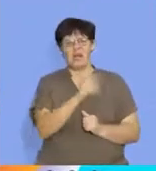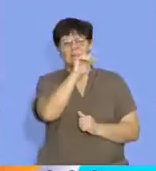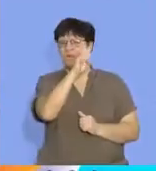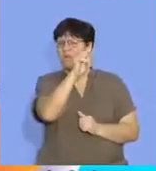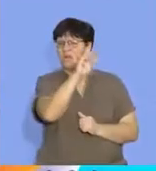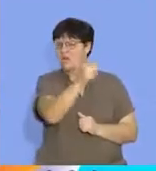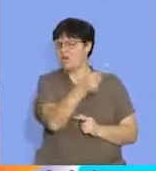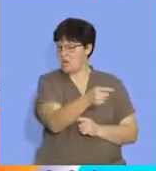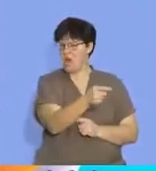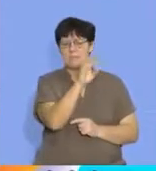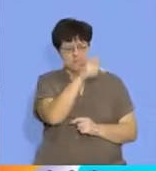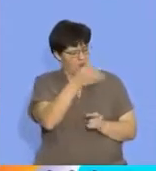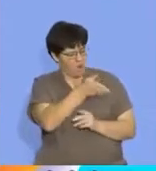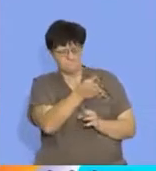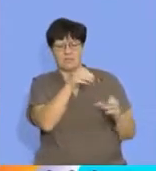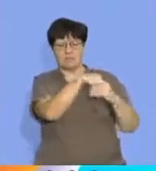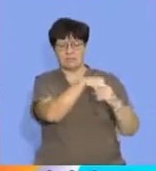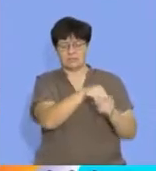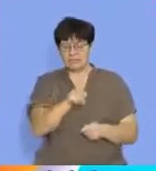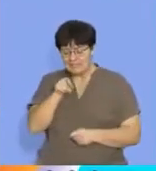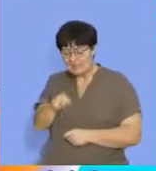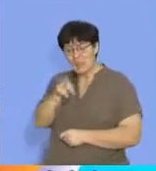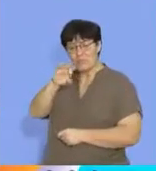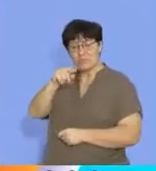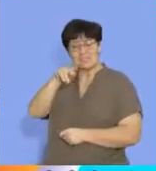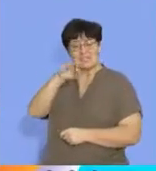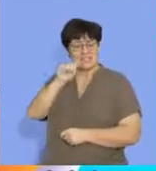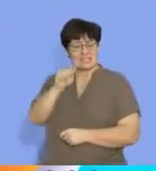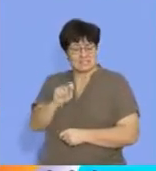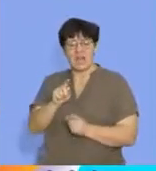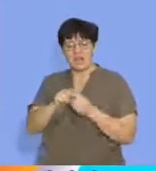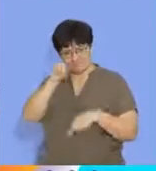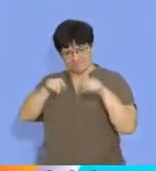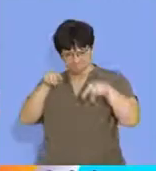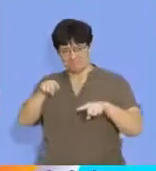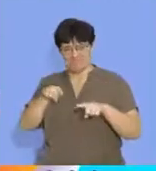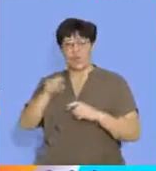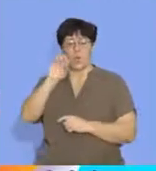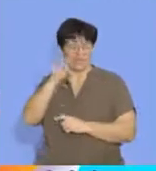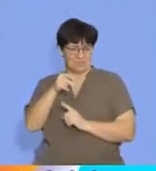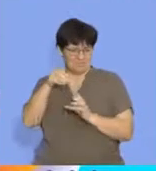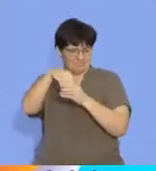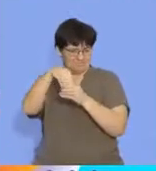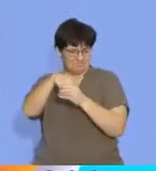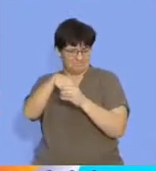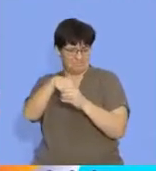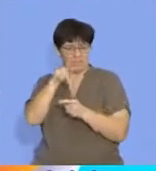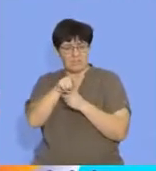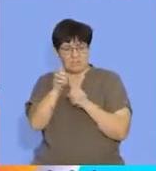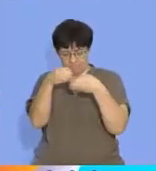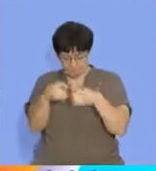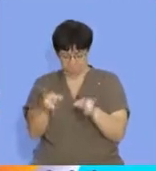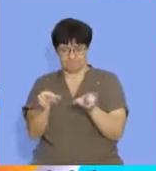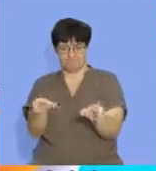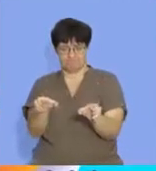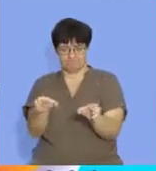bacteria here. In the protists, we have quite a variety of organisms that we actually divided into